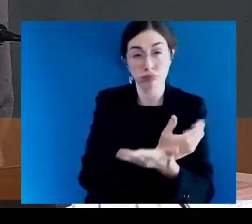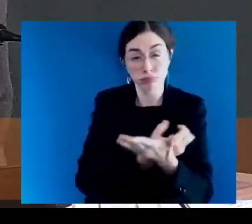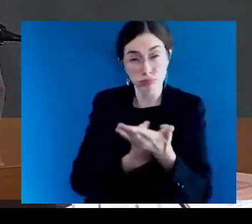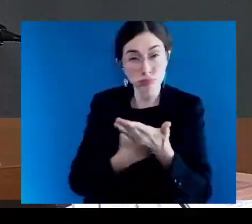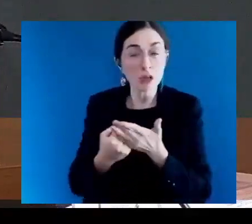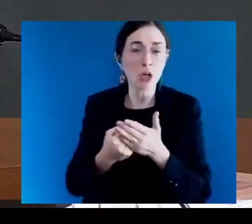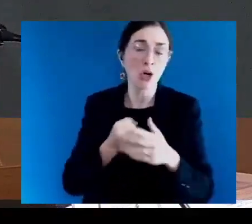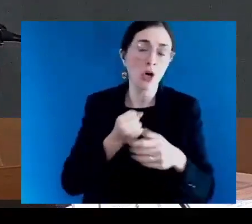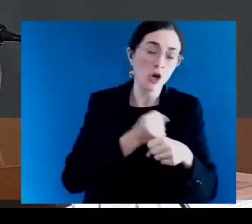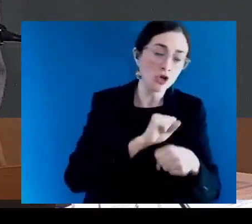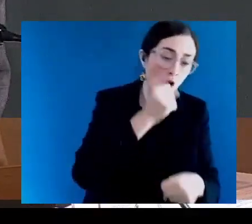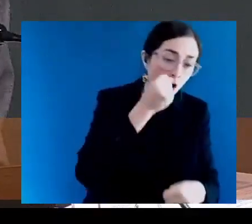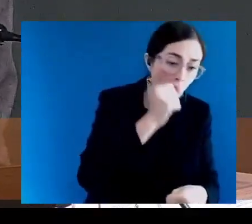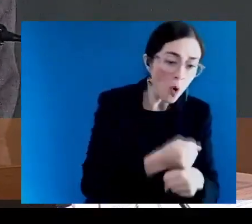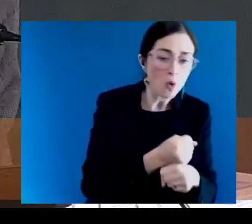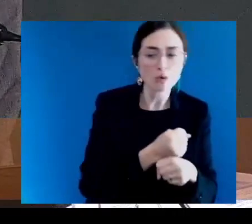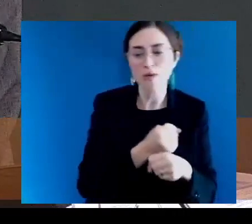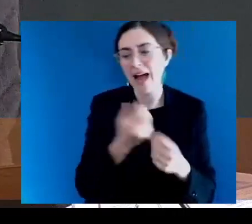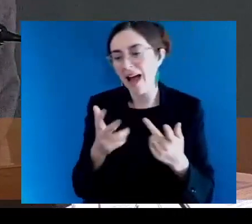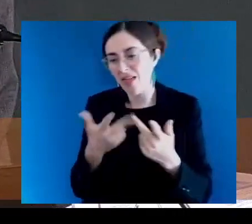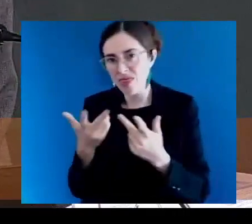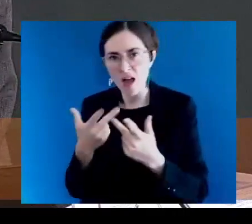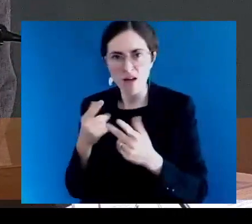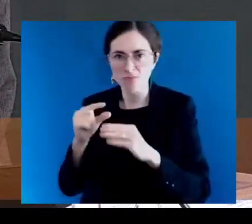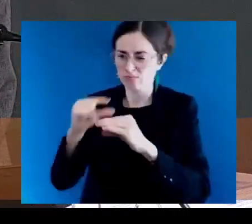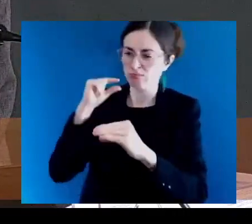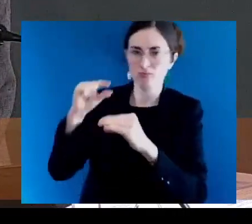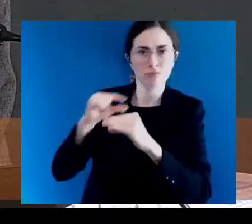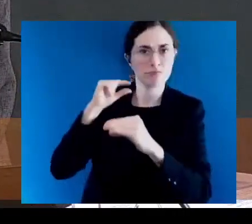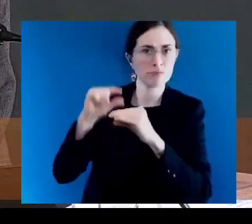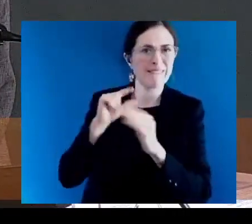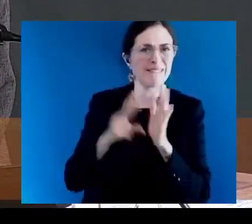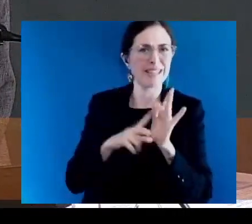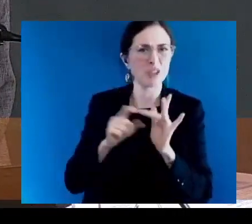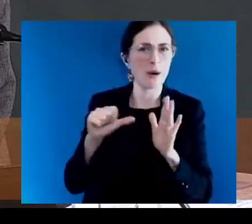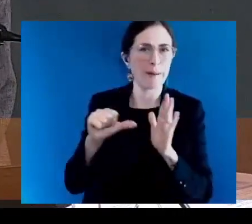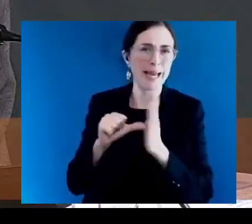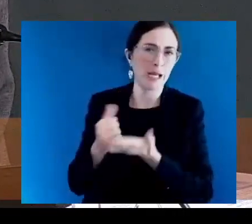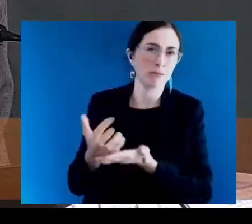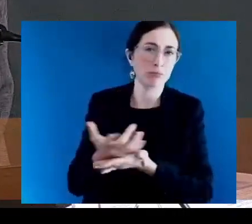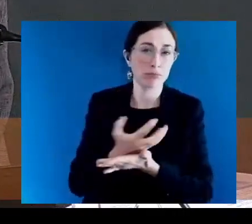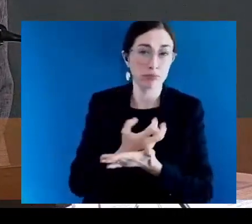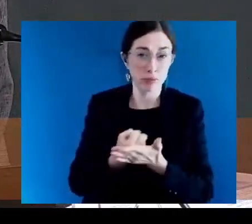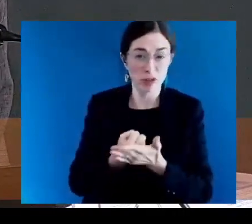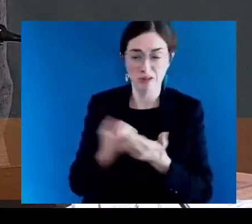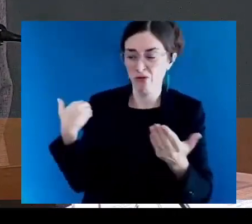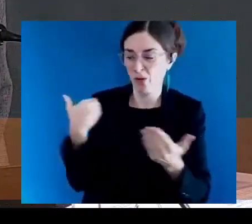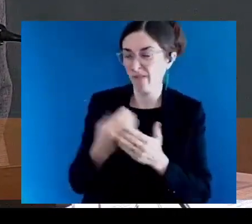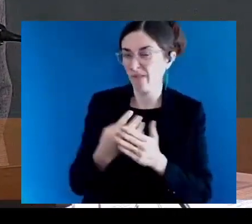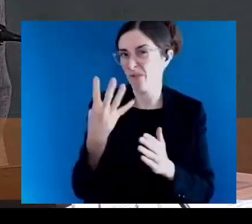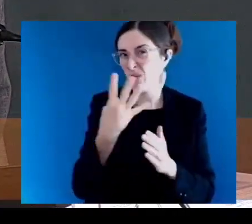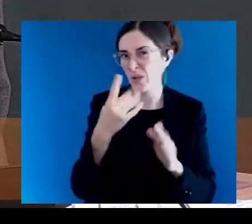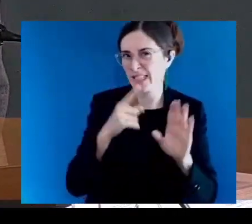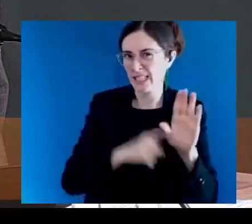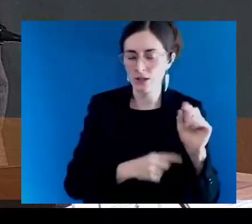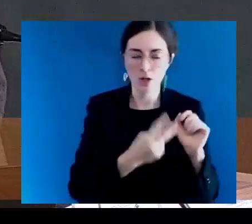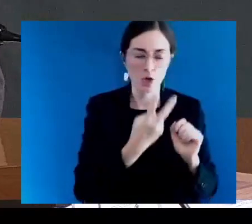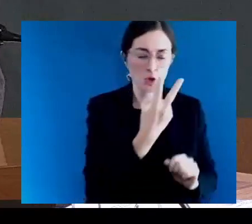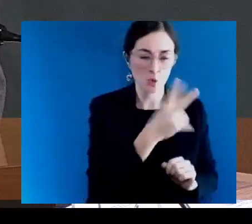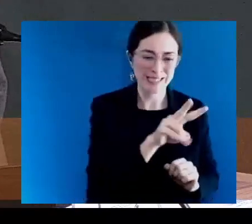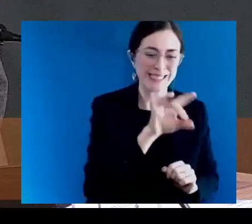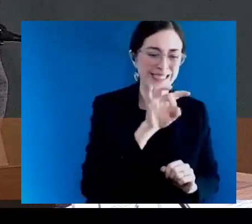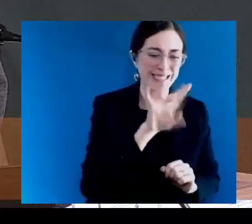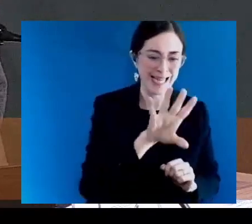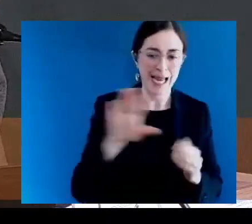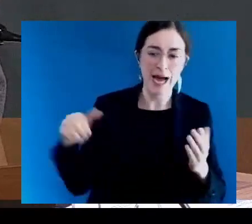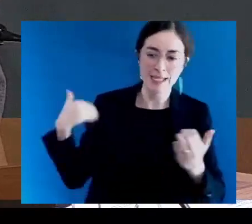extractive operations, figures that date for the last 14 years from 2010.